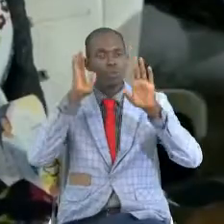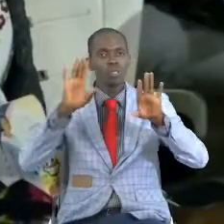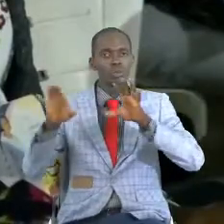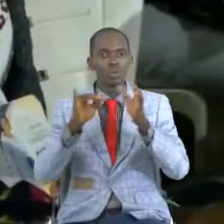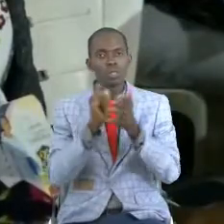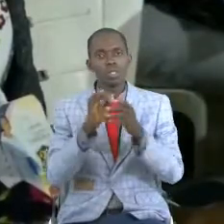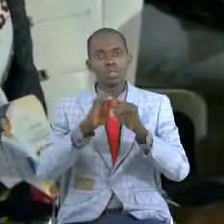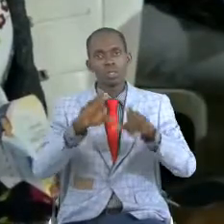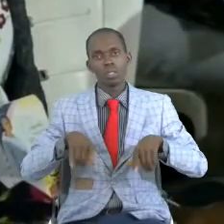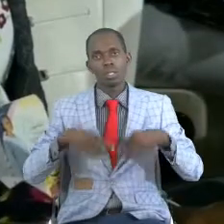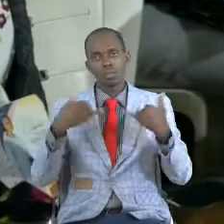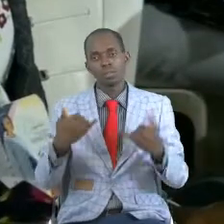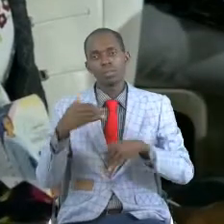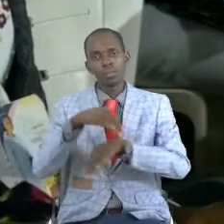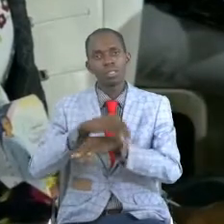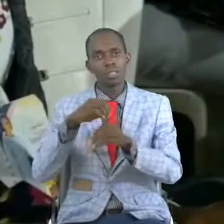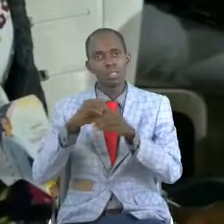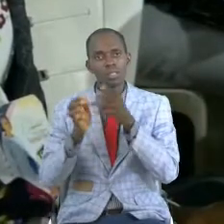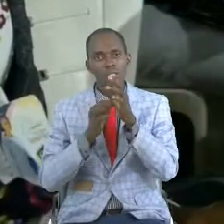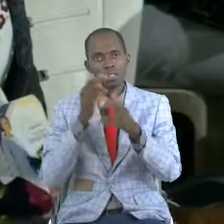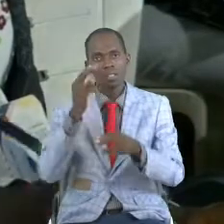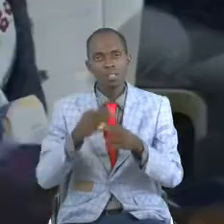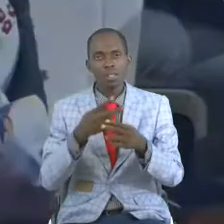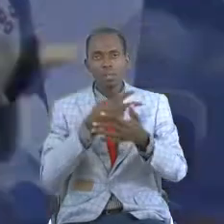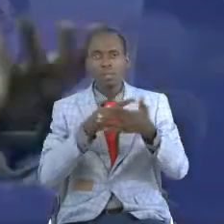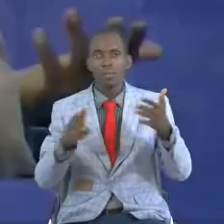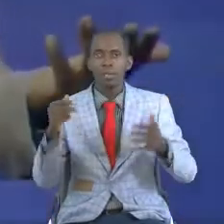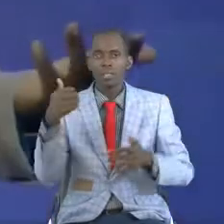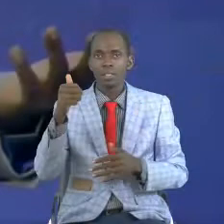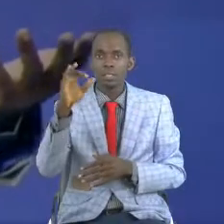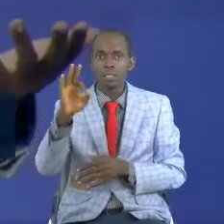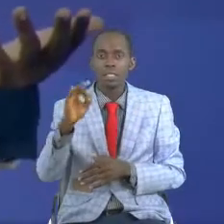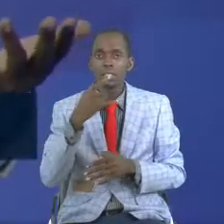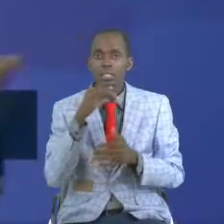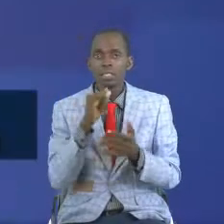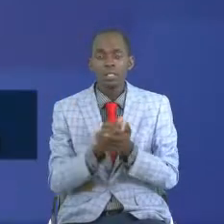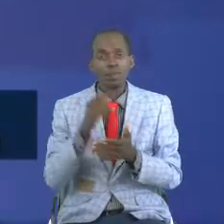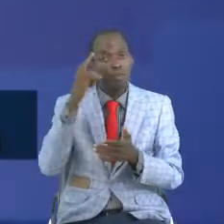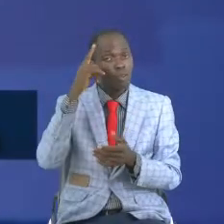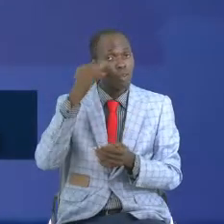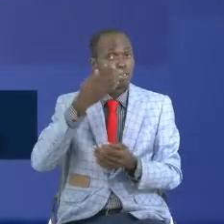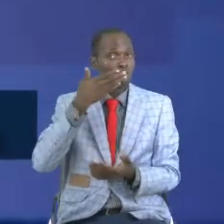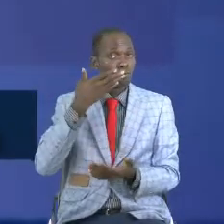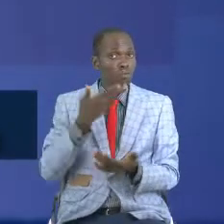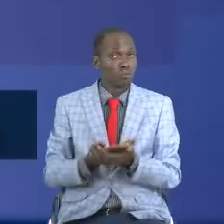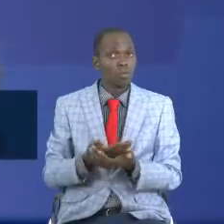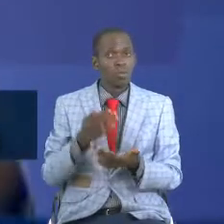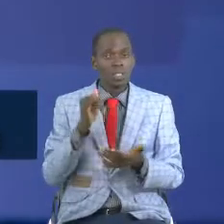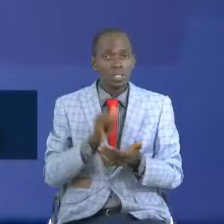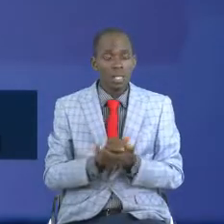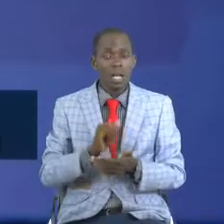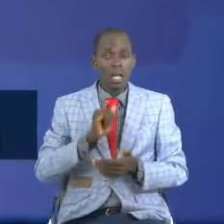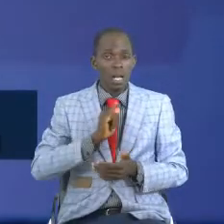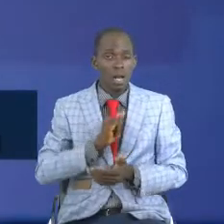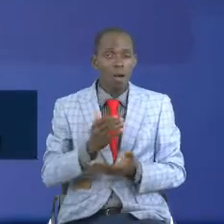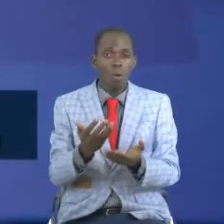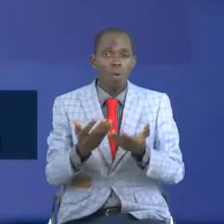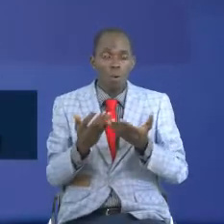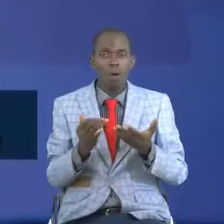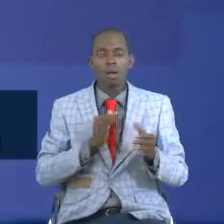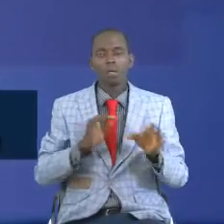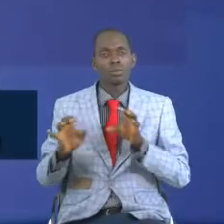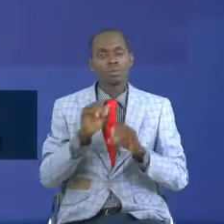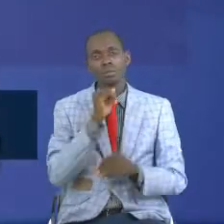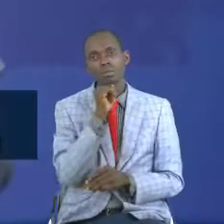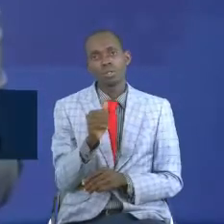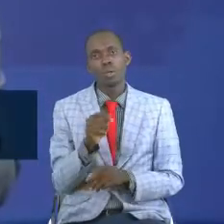verse 19. In verse 19 it says, for the good that I would, I do not. But